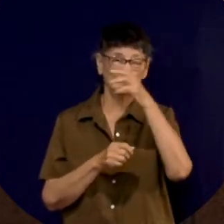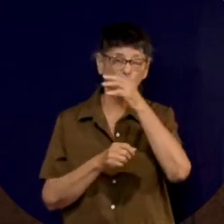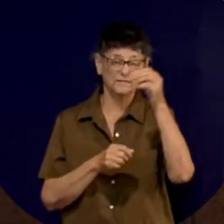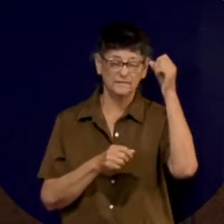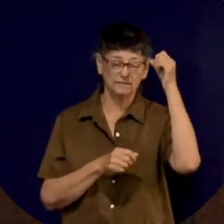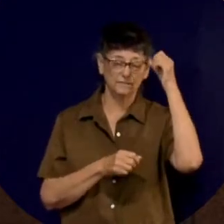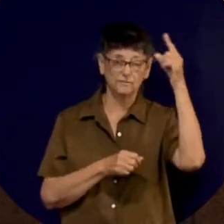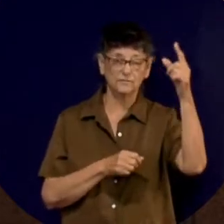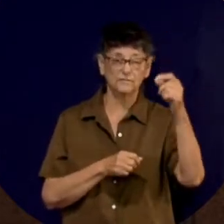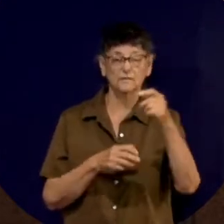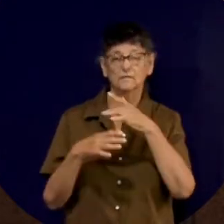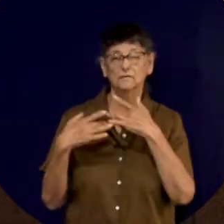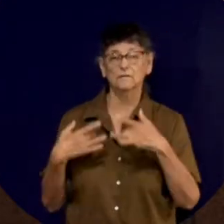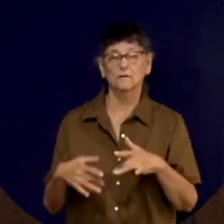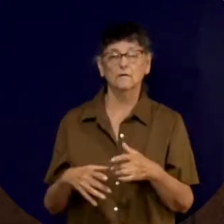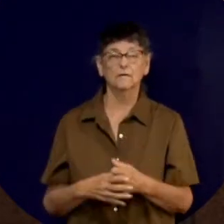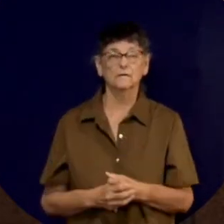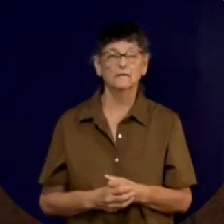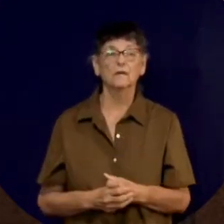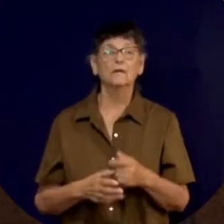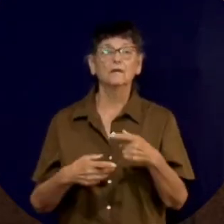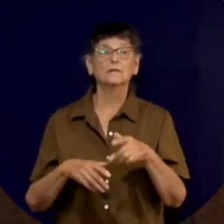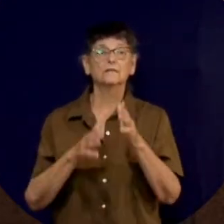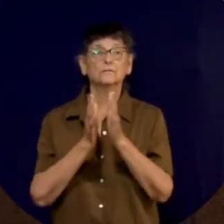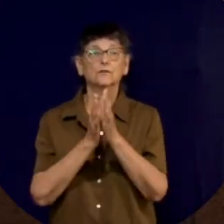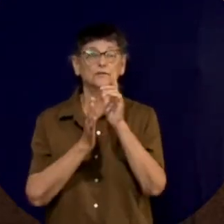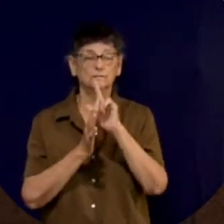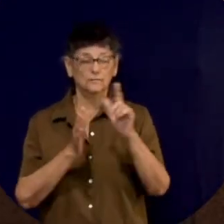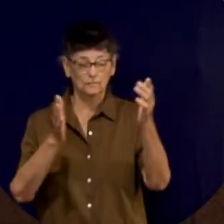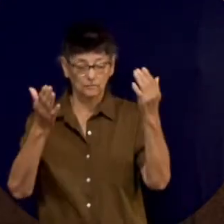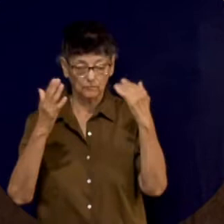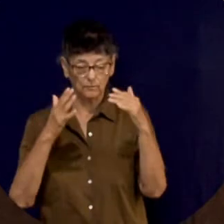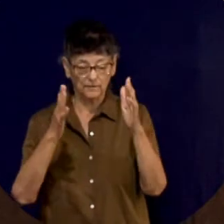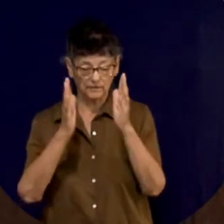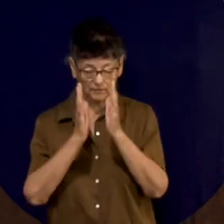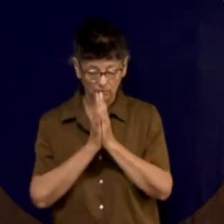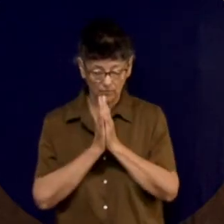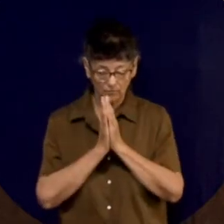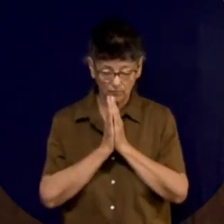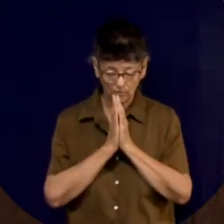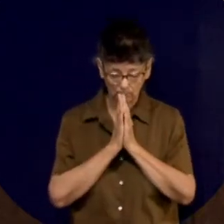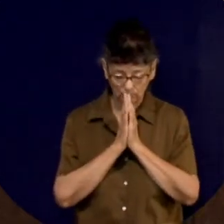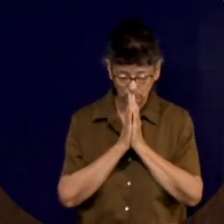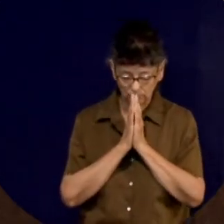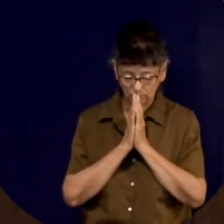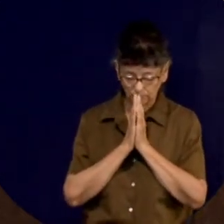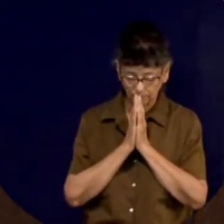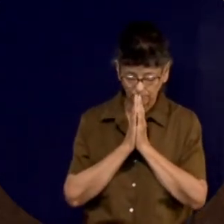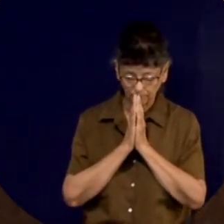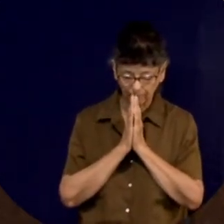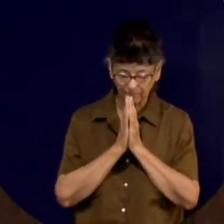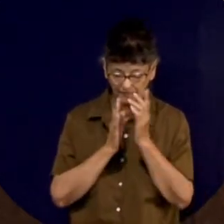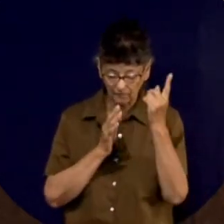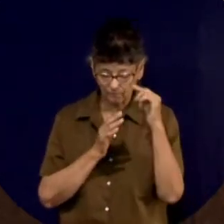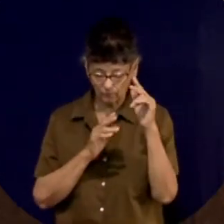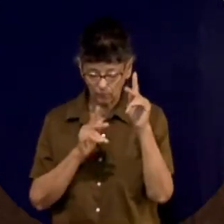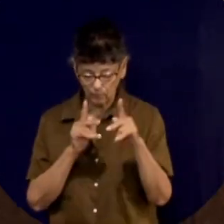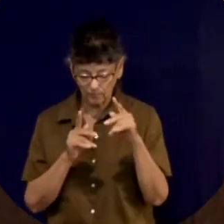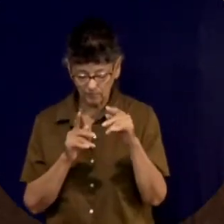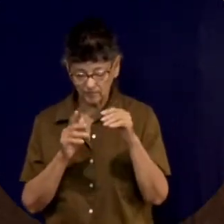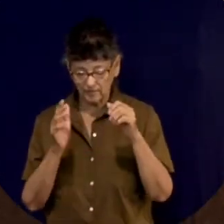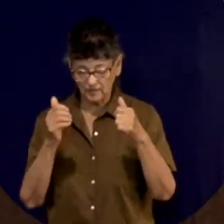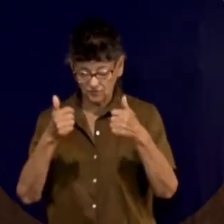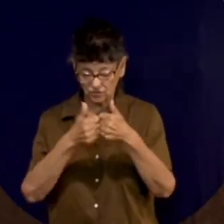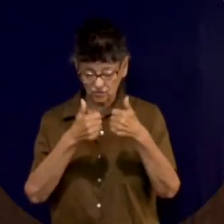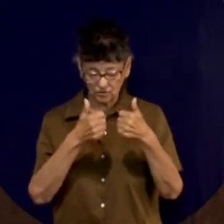and understanding hearts, let us pray to the Lord. Lord, hear our prayer. For those